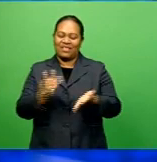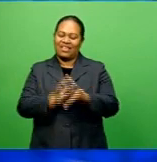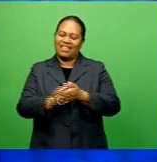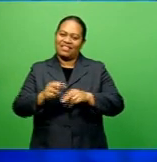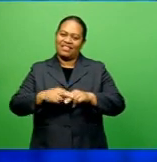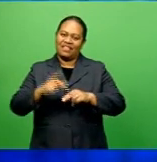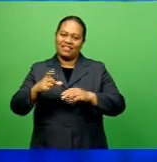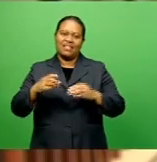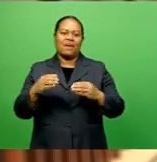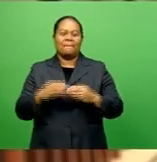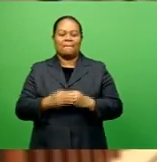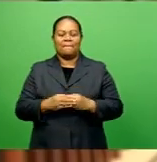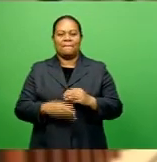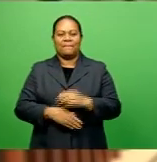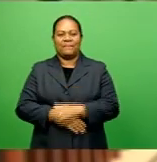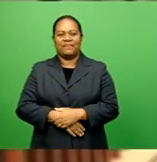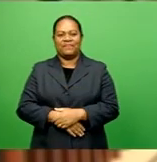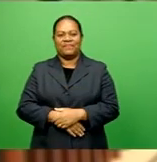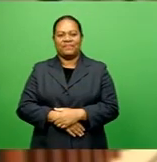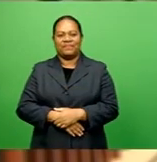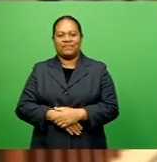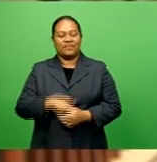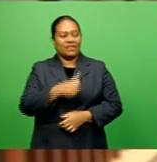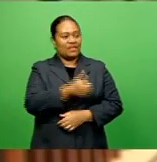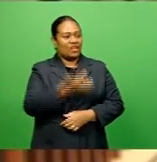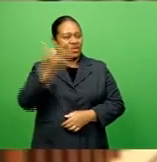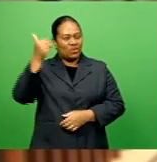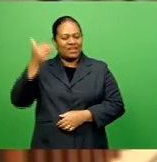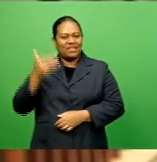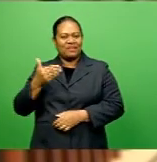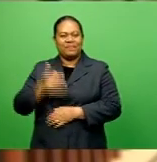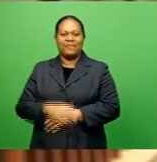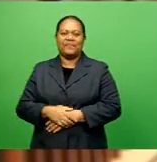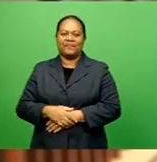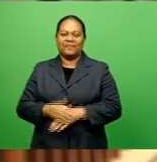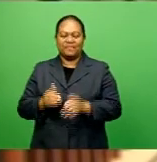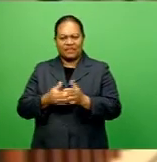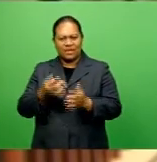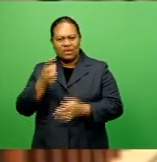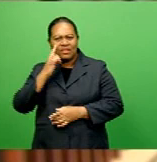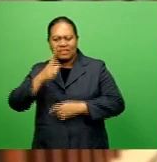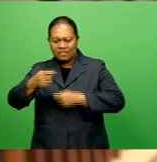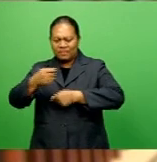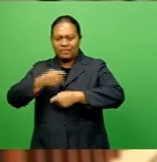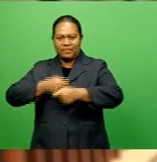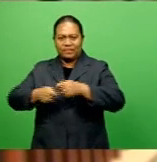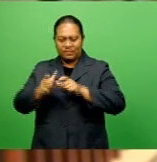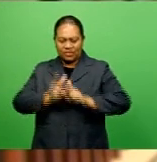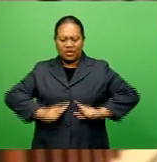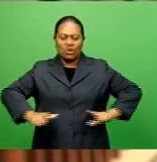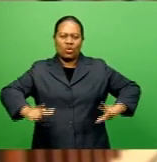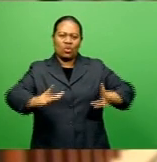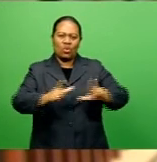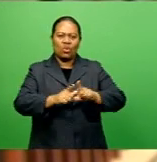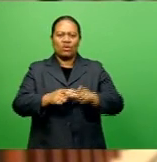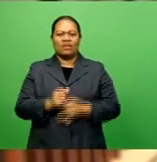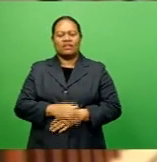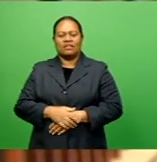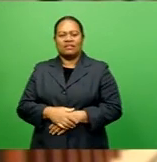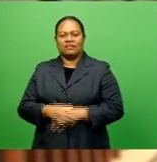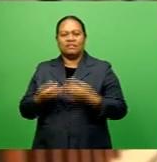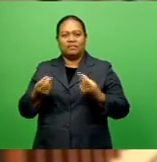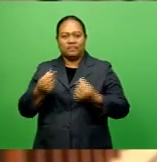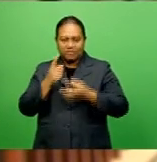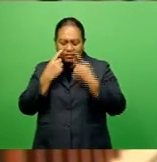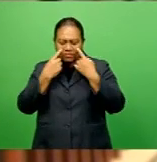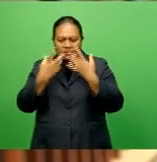from the money market. Good evening. A quick look at trading on our local stock exchange last week.